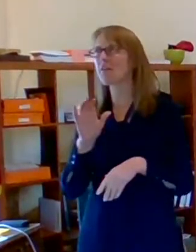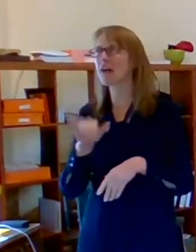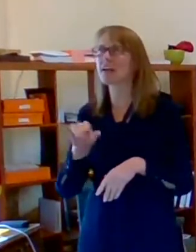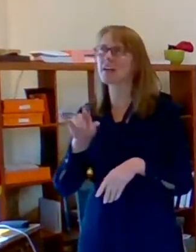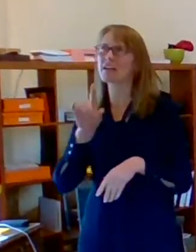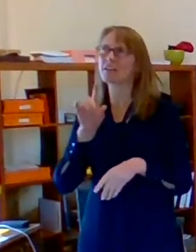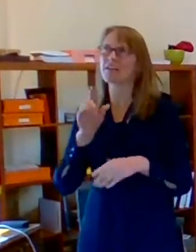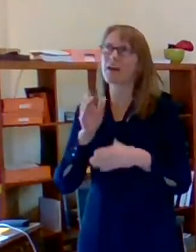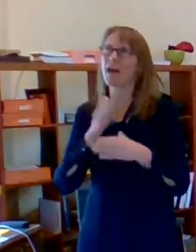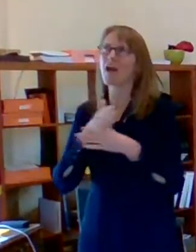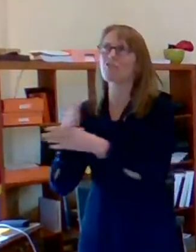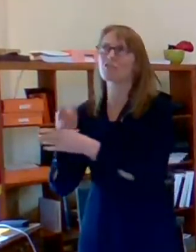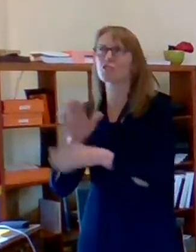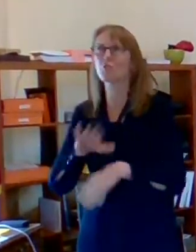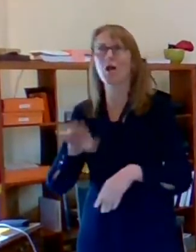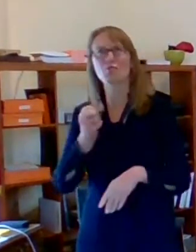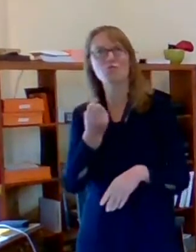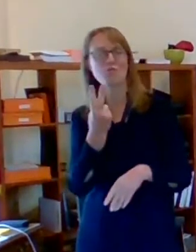think that'll be,